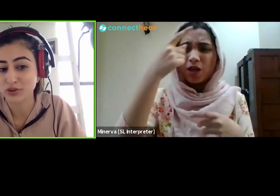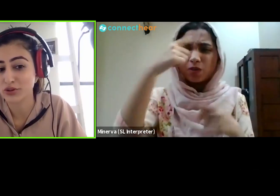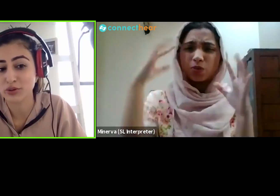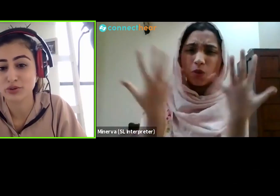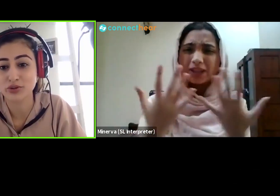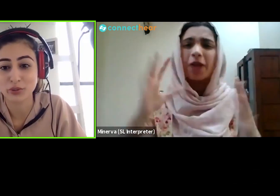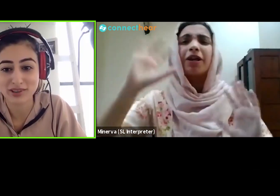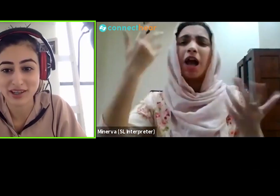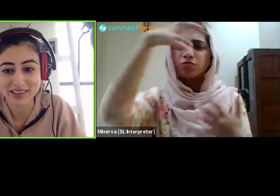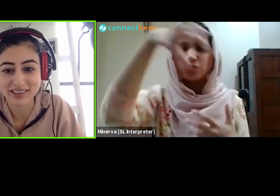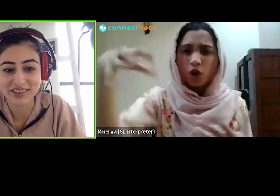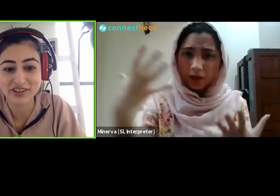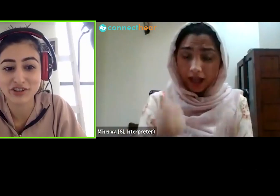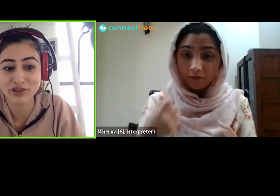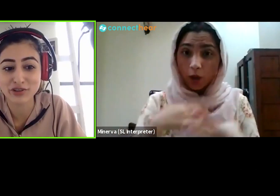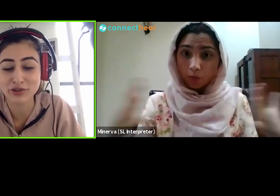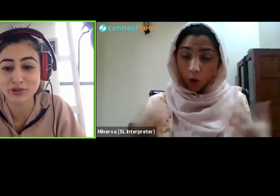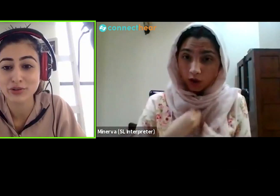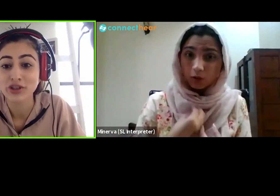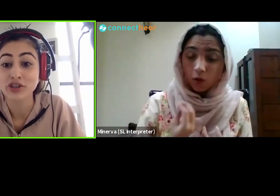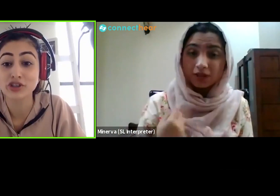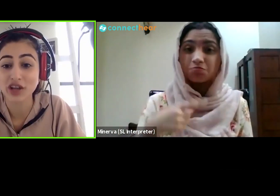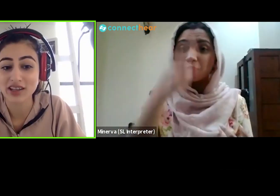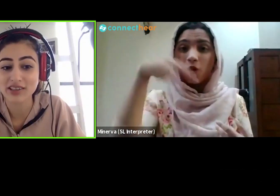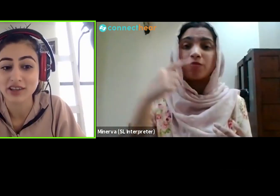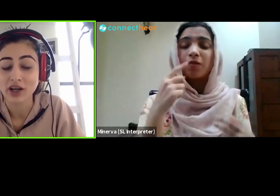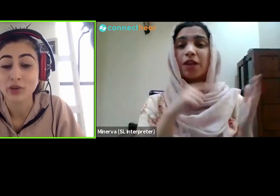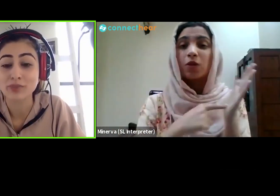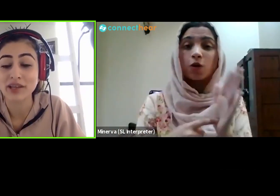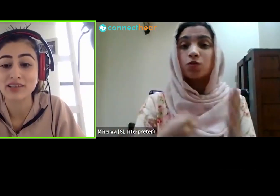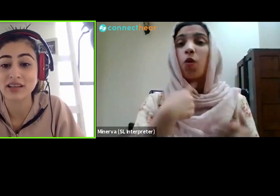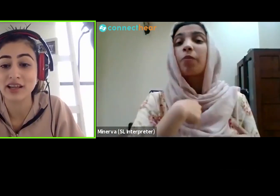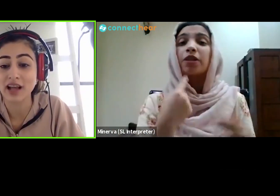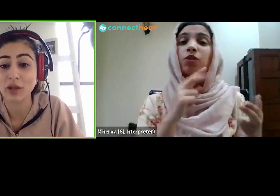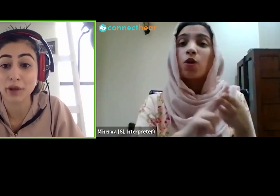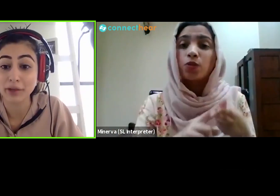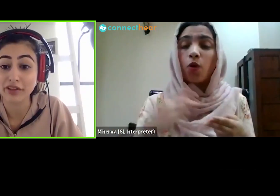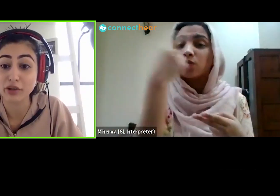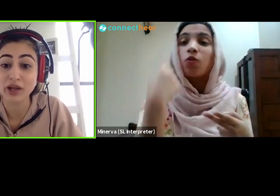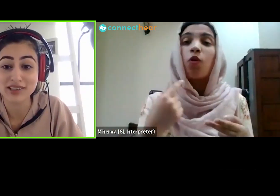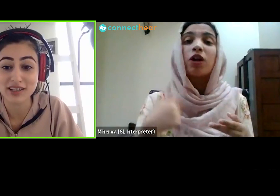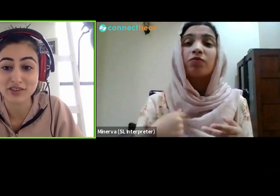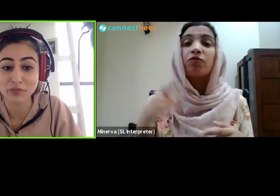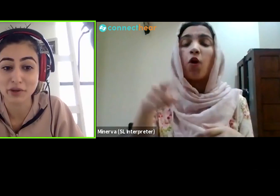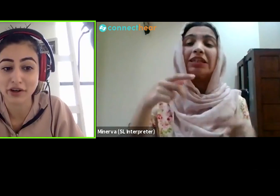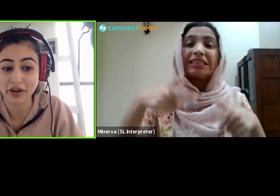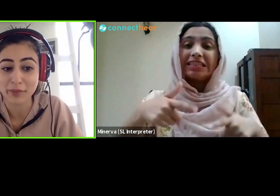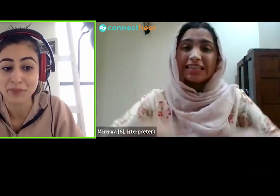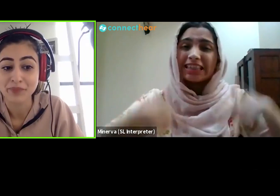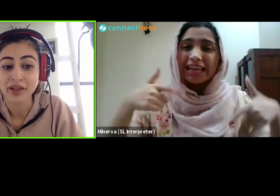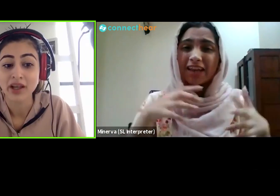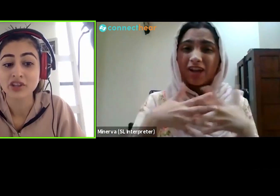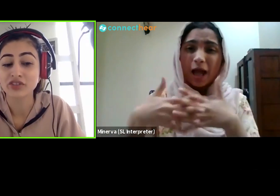so excited to introduce you to Jess, who's based in Alabama in the United States of